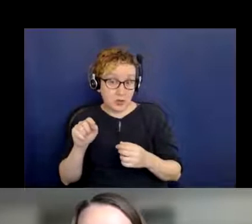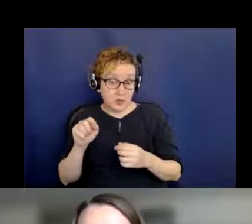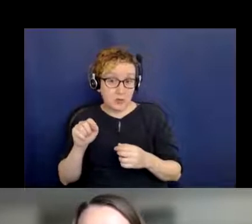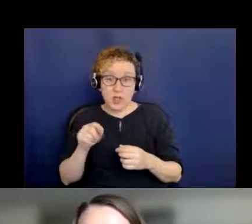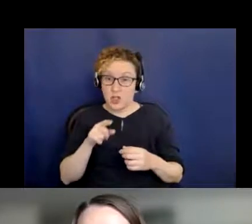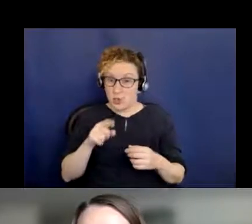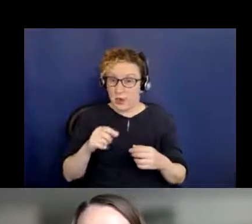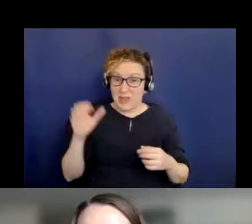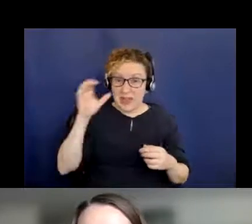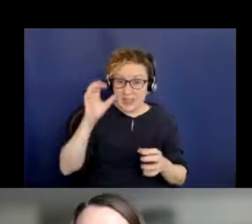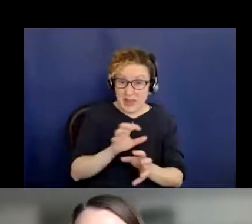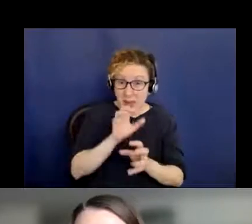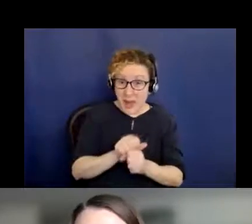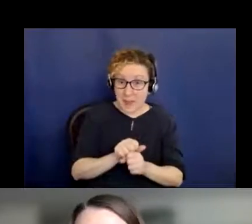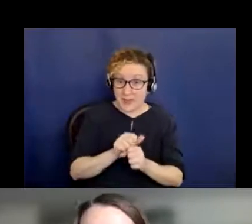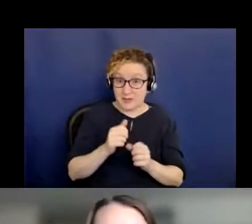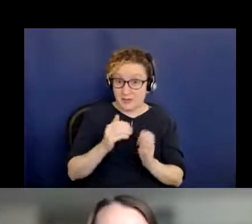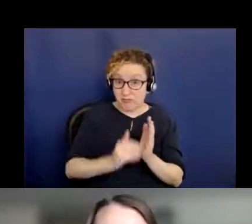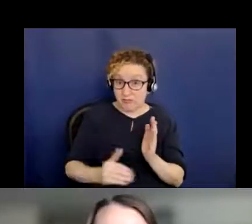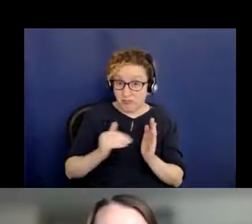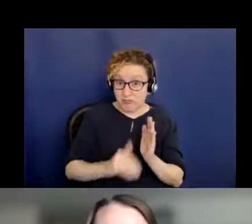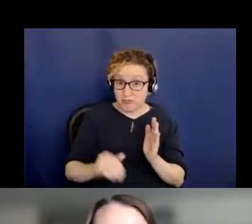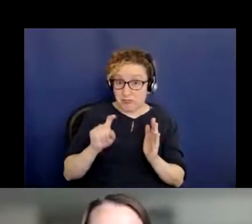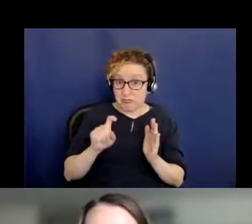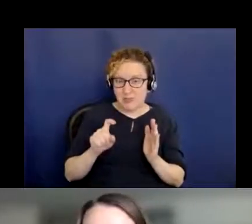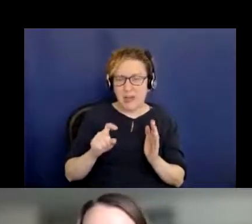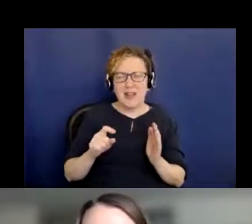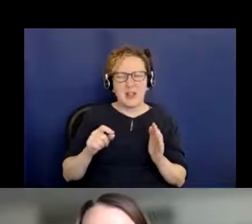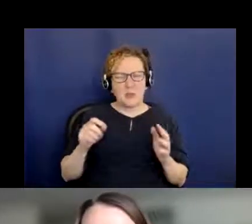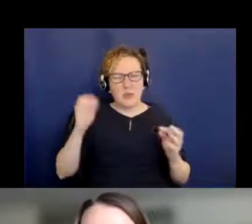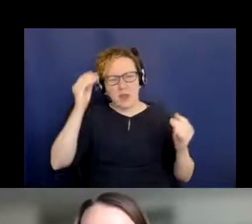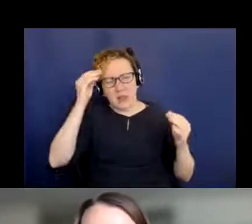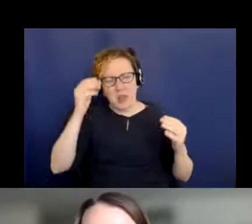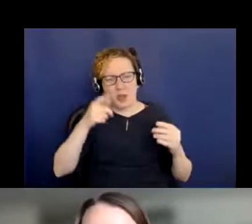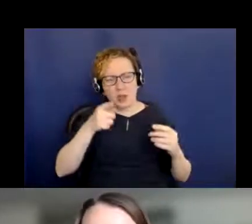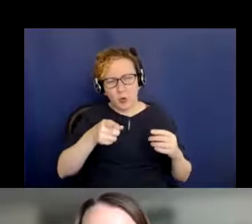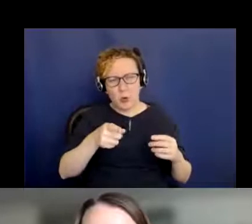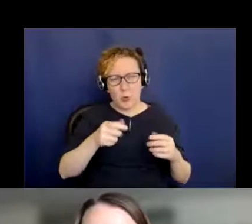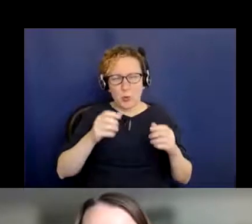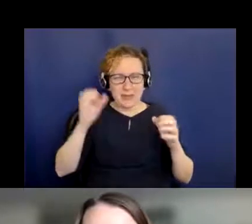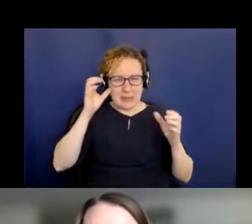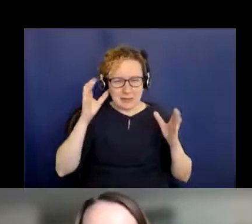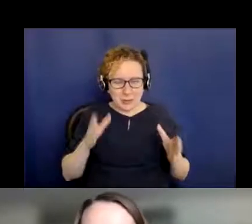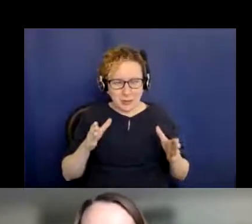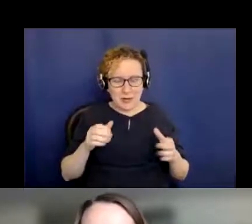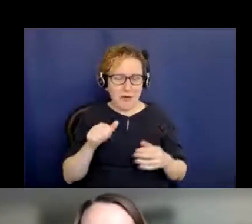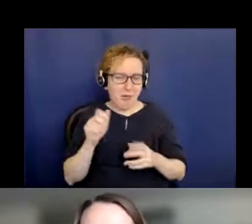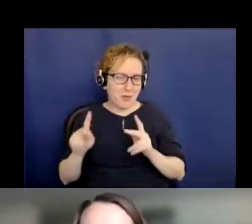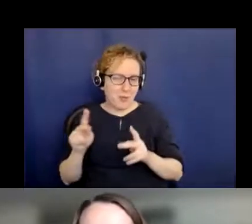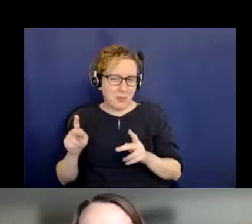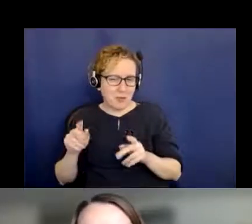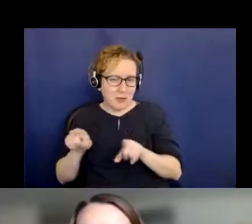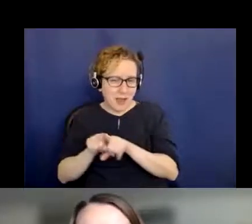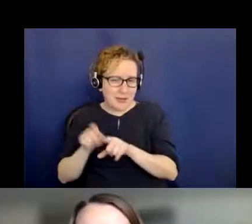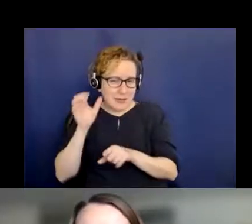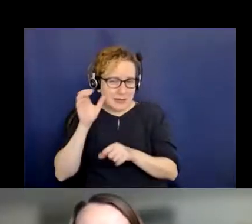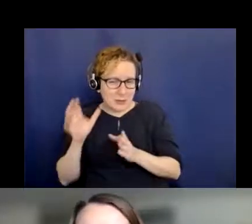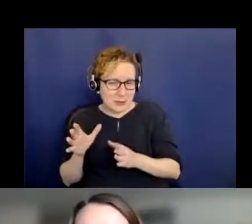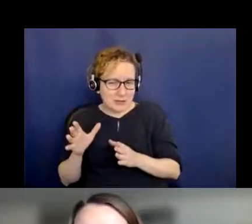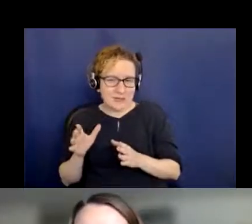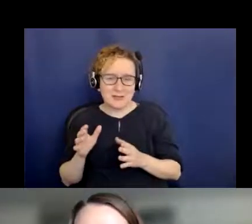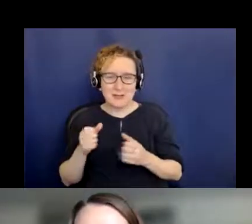into? So just reflecting on you as a listener and others as listeners. And that's just one example of what the modules look like. And then you can also